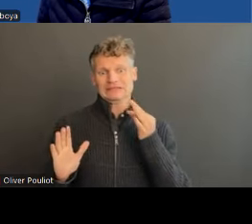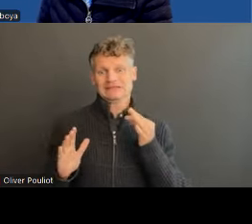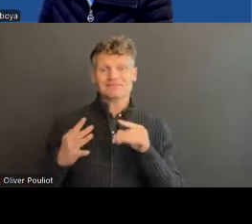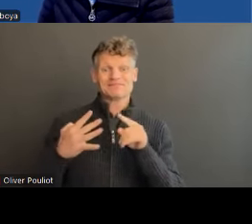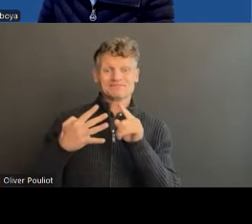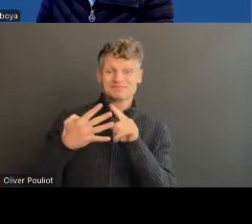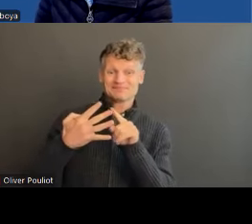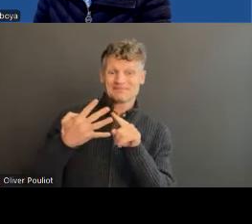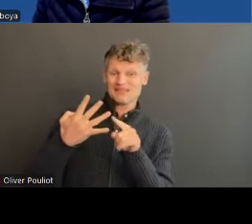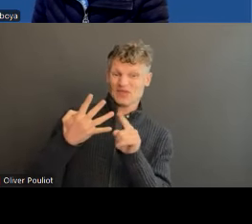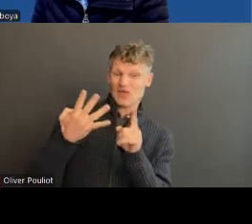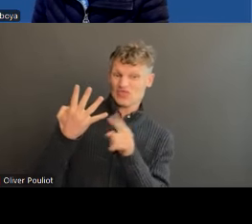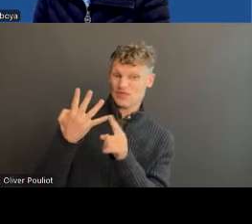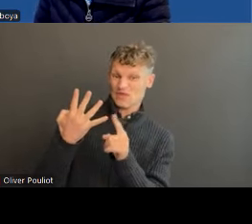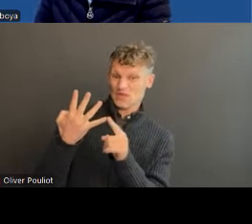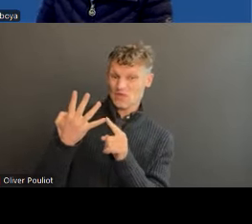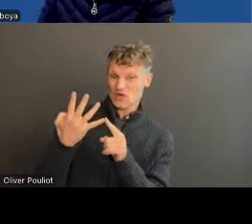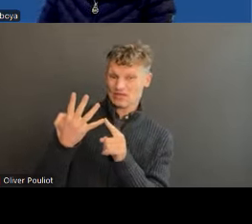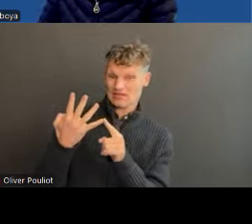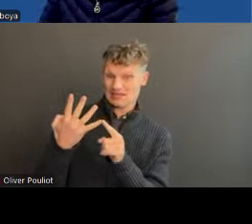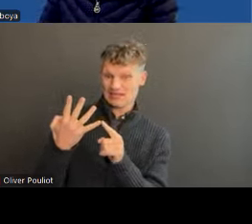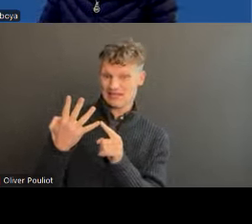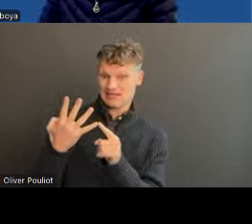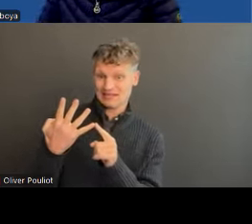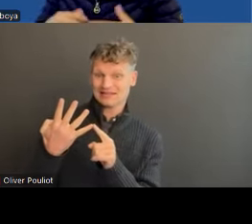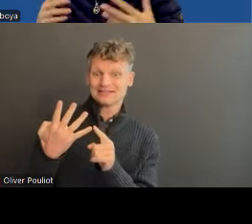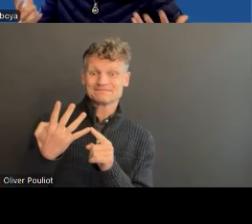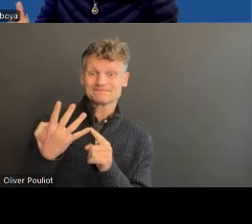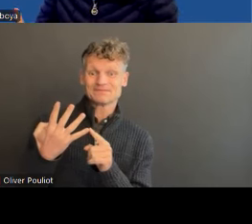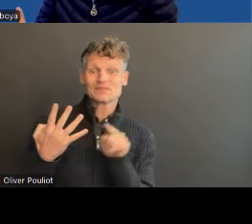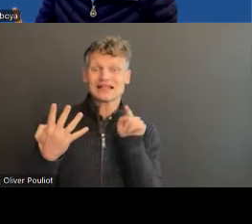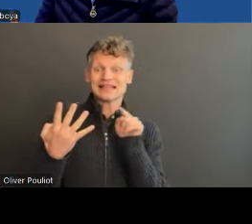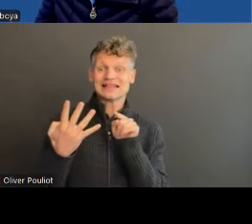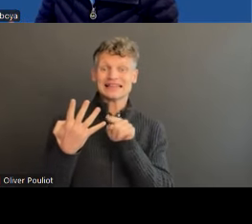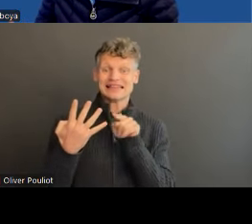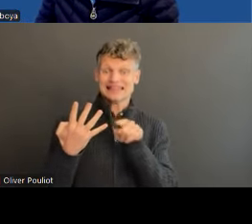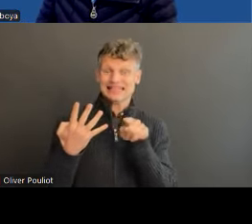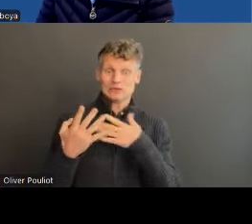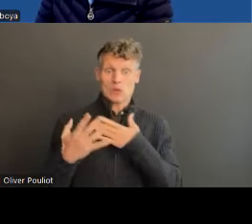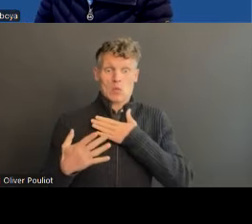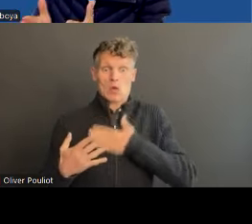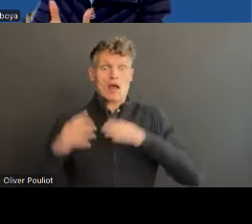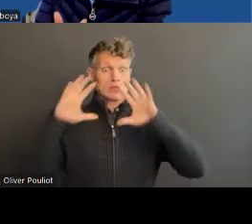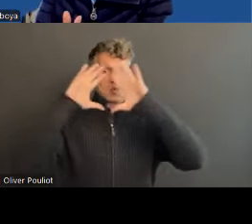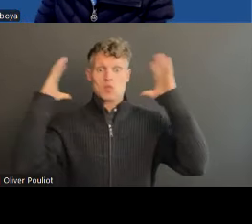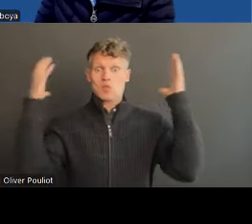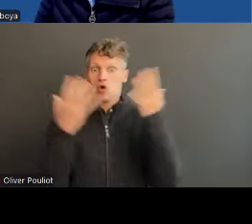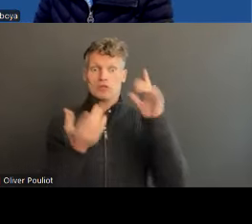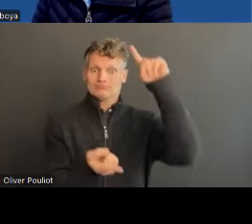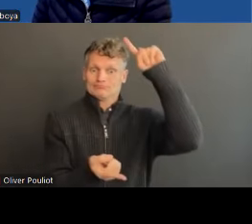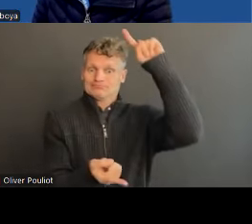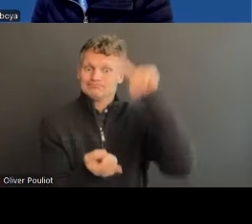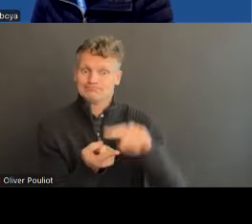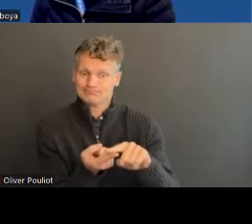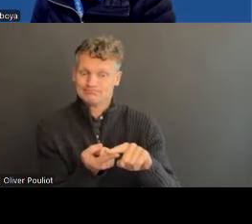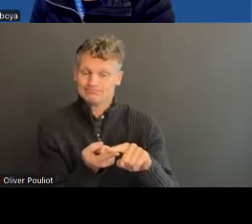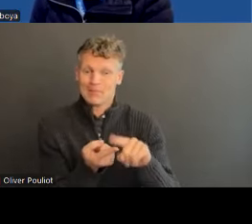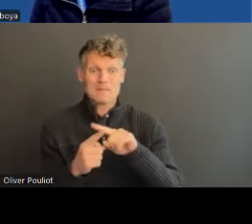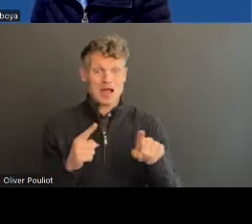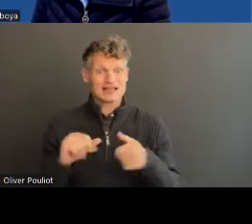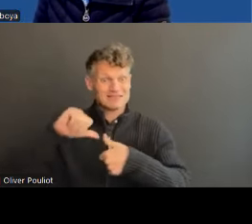fourth group has two diseases that has been targeted for eradication globally, in which this region needs